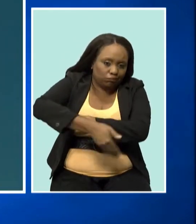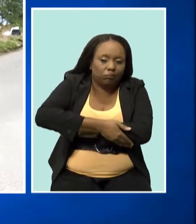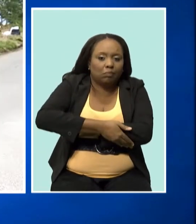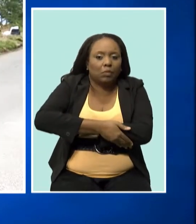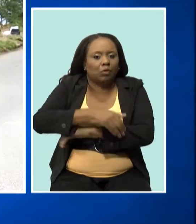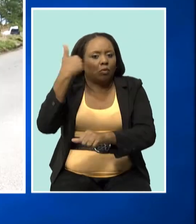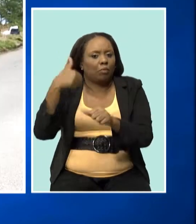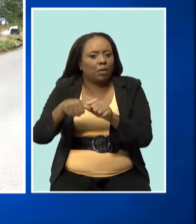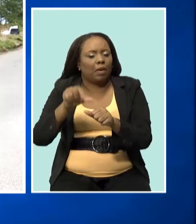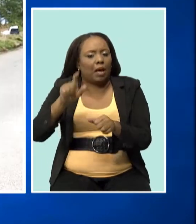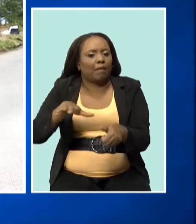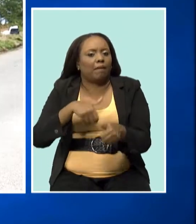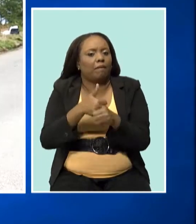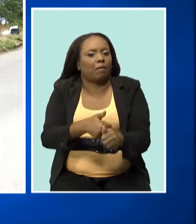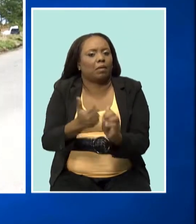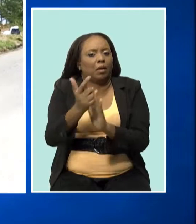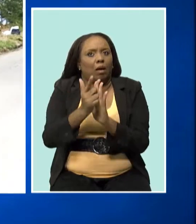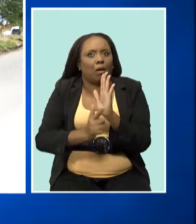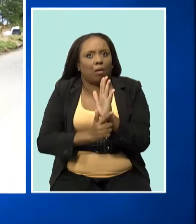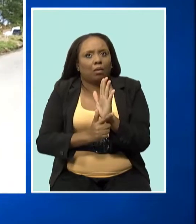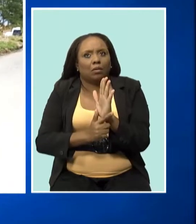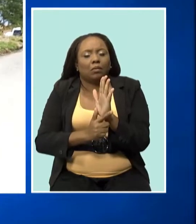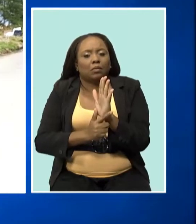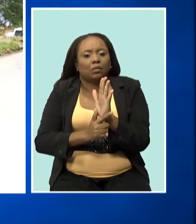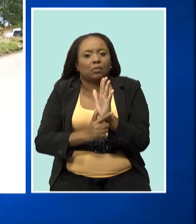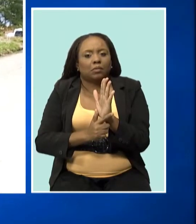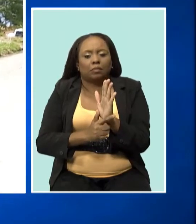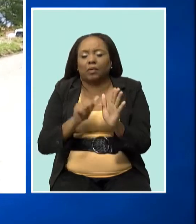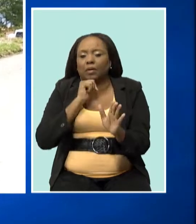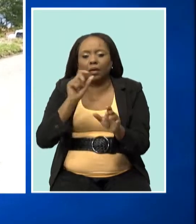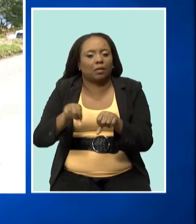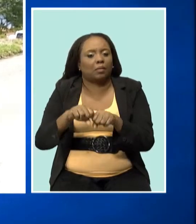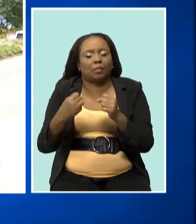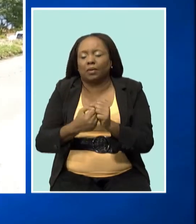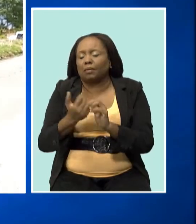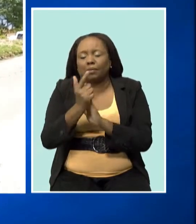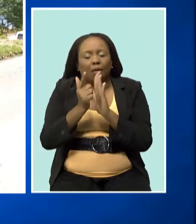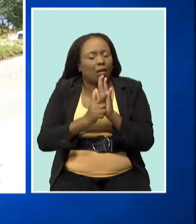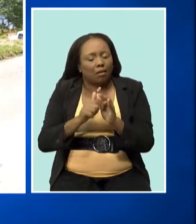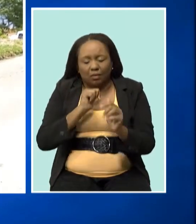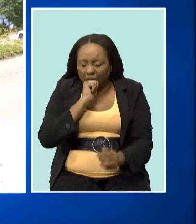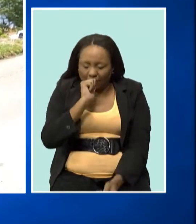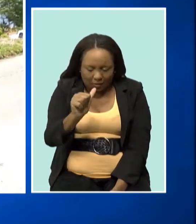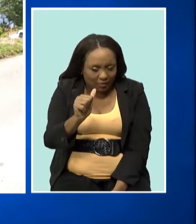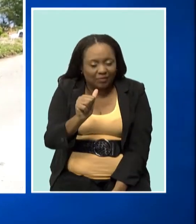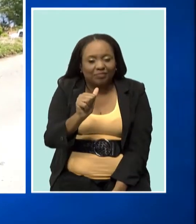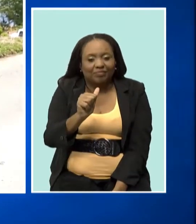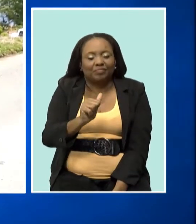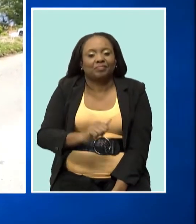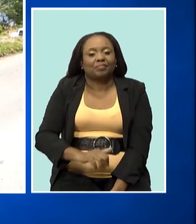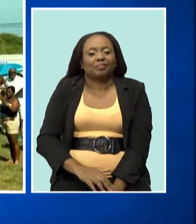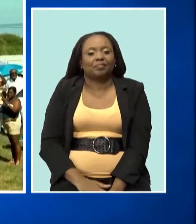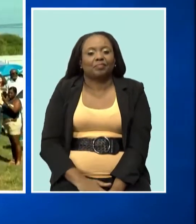of the materials, the sponsor for the kite, and we just really got to put the plan together